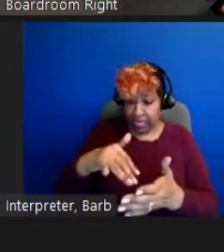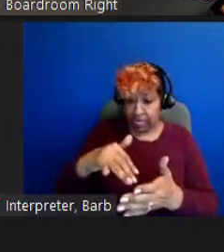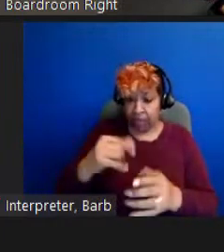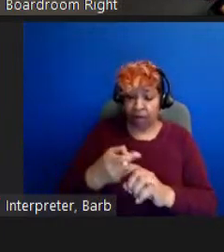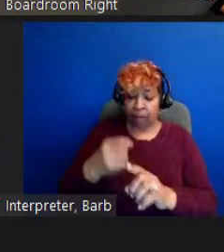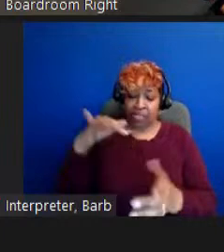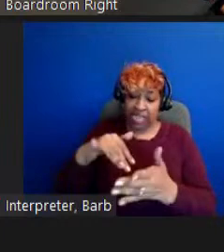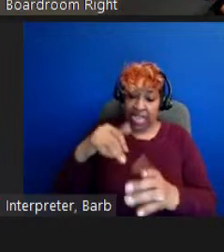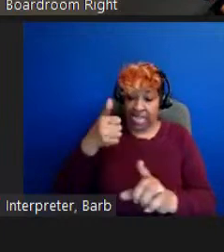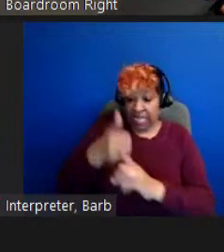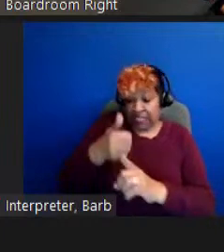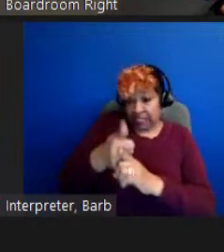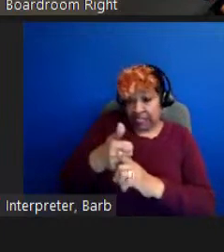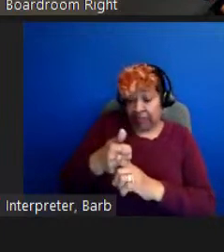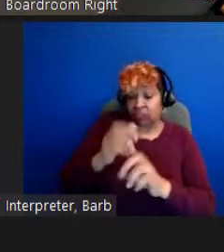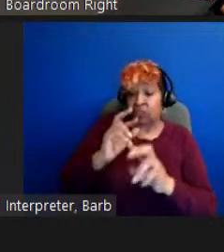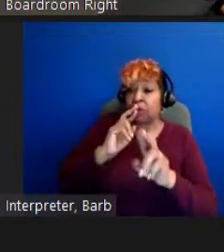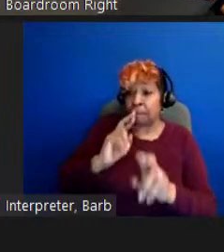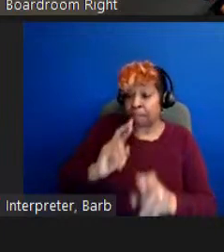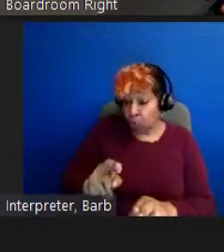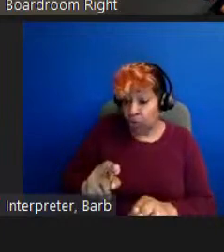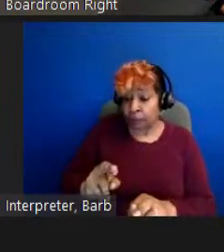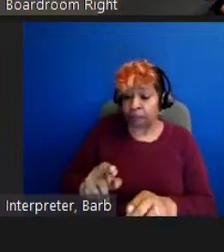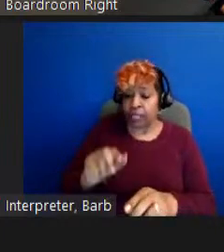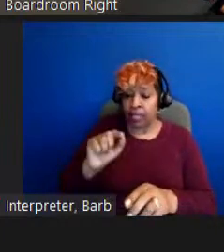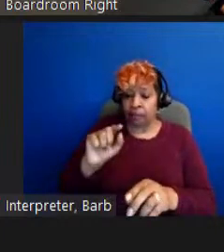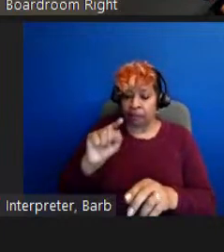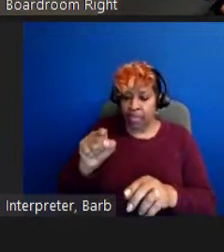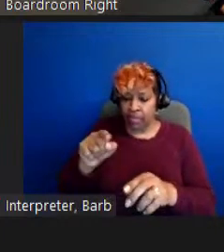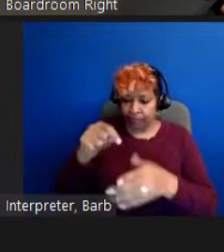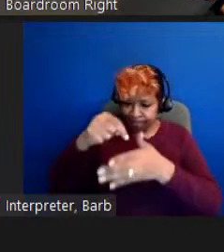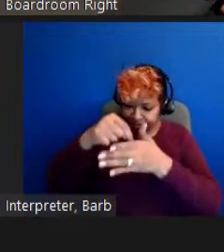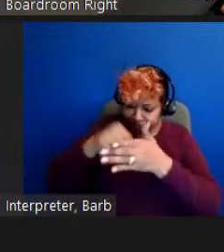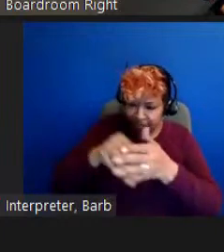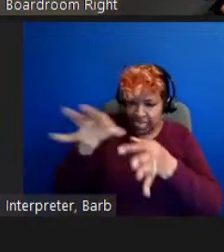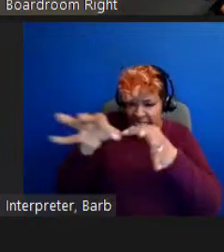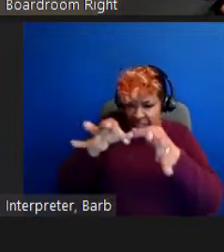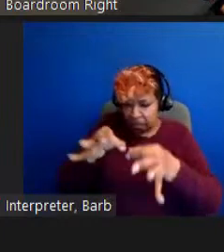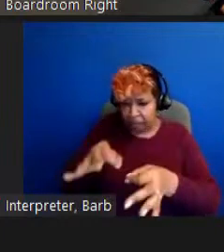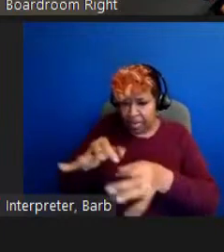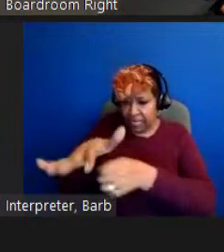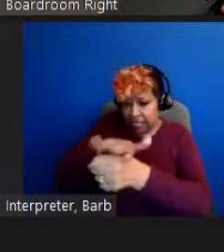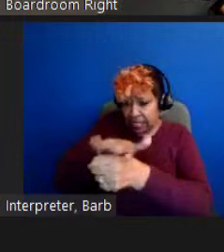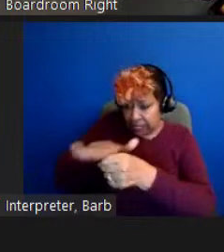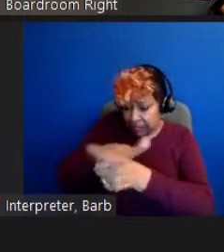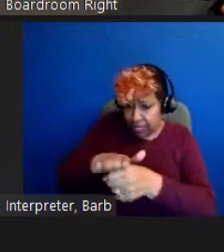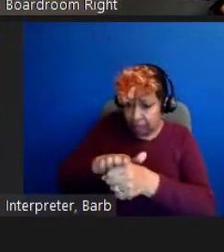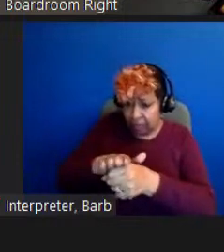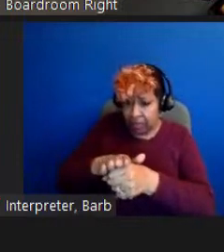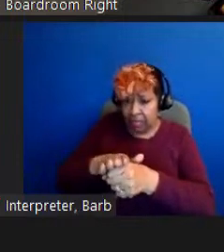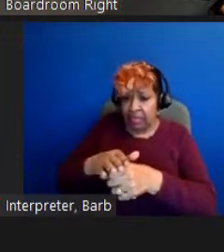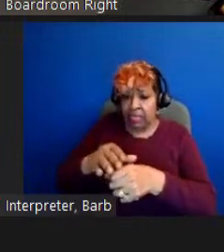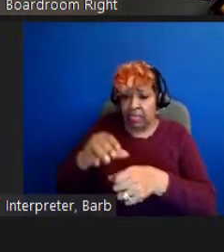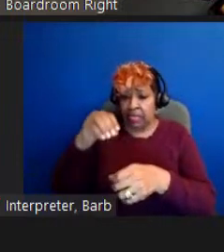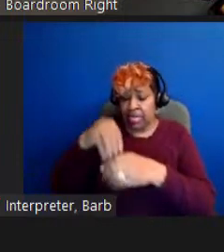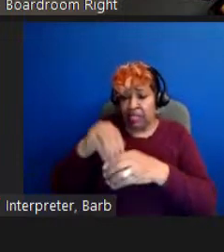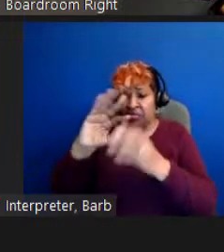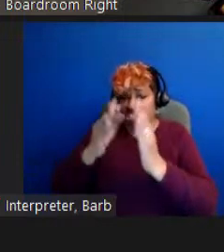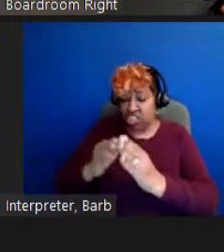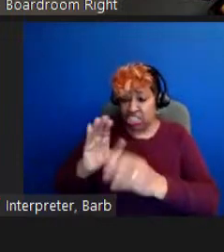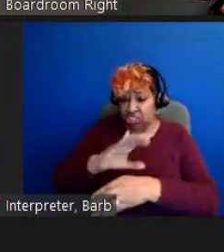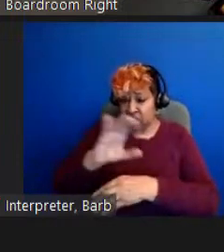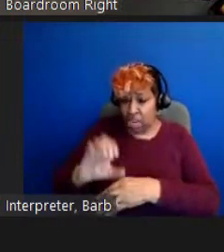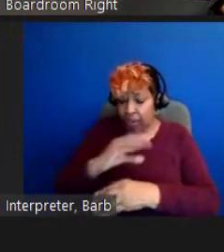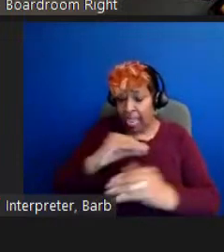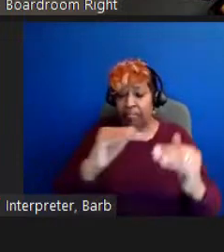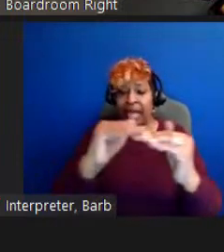itself, from the framing report, they go into a little bit about the demographics of the city of Chicago and the equity considerations